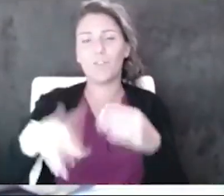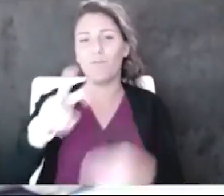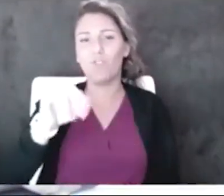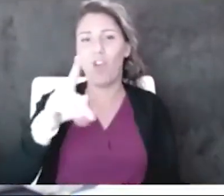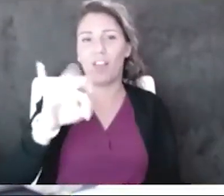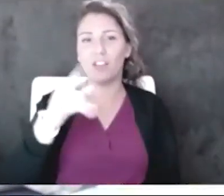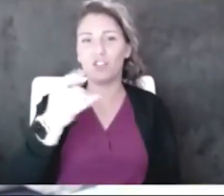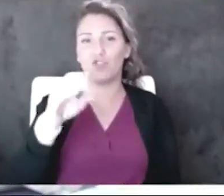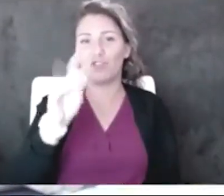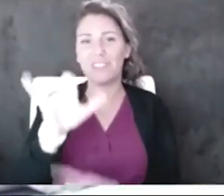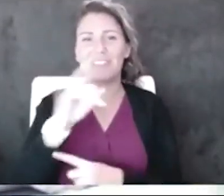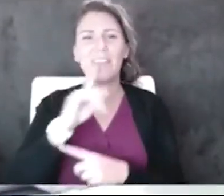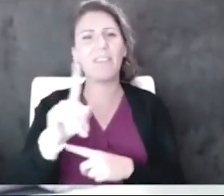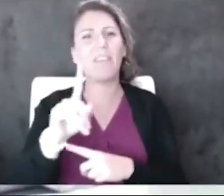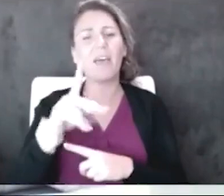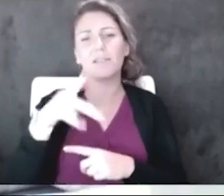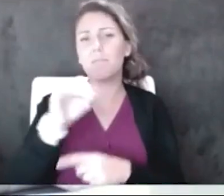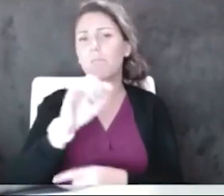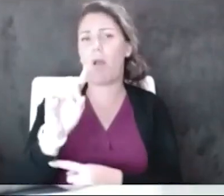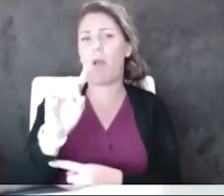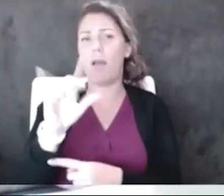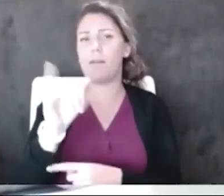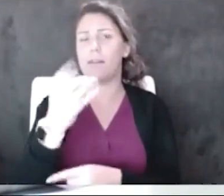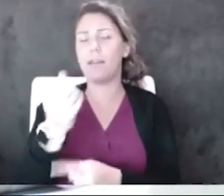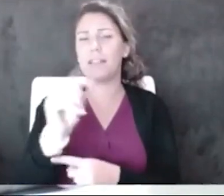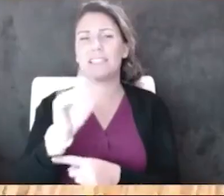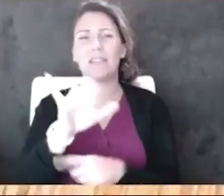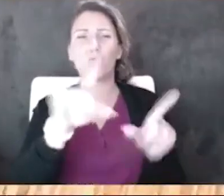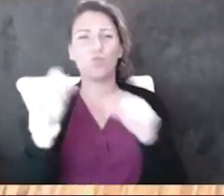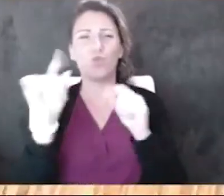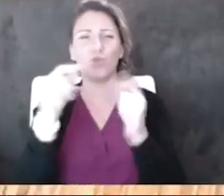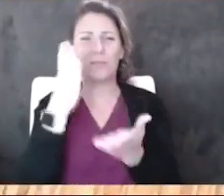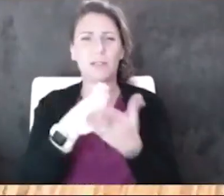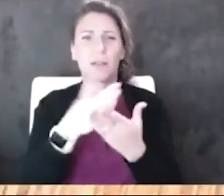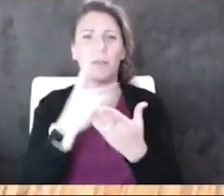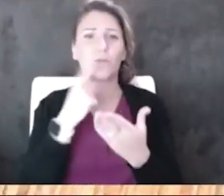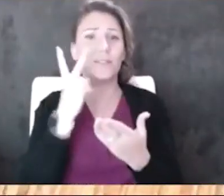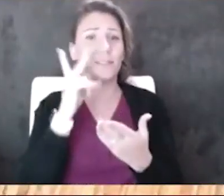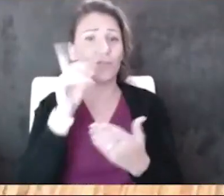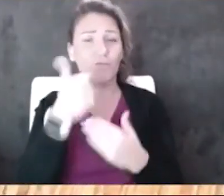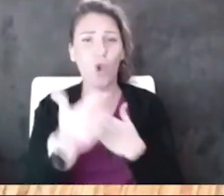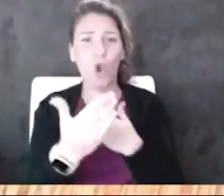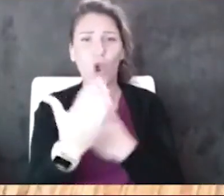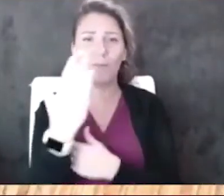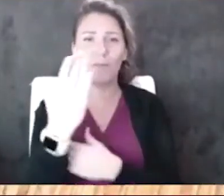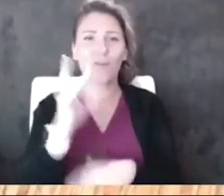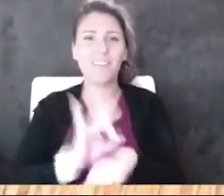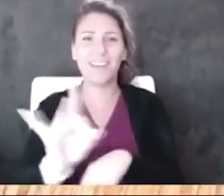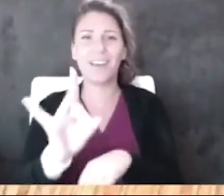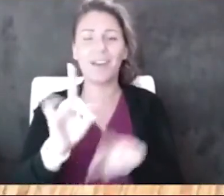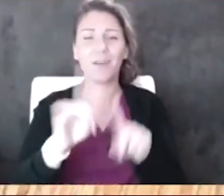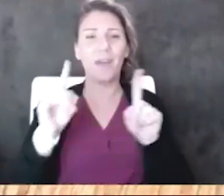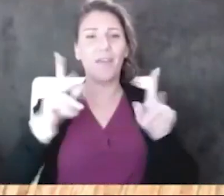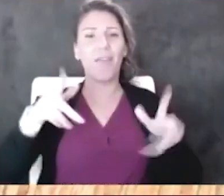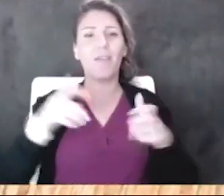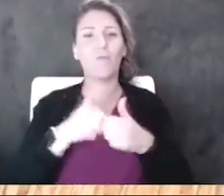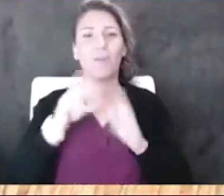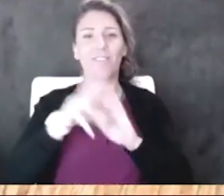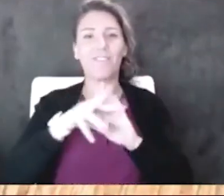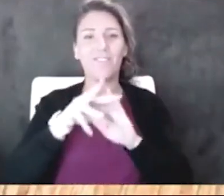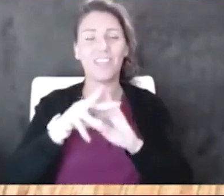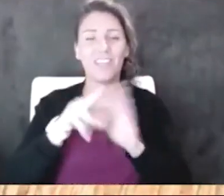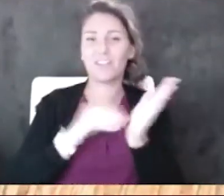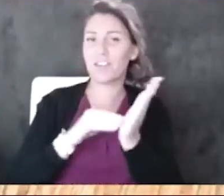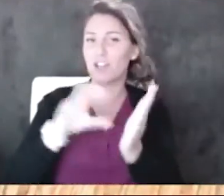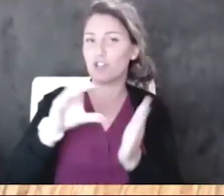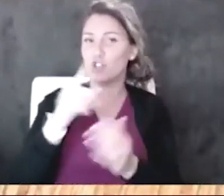help put some of those rumors to rest. So we're going to see you tomorrow at 8 o'clock with that. But we are going to leave you with this video. Dr. Chad Cannon walks us